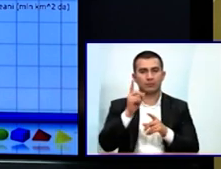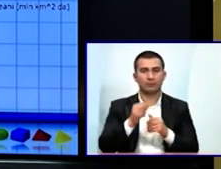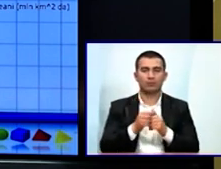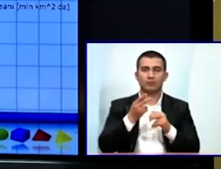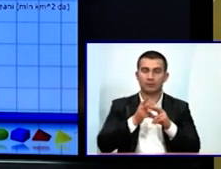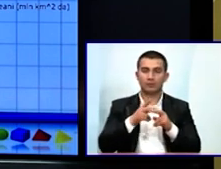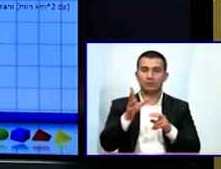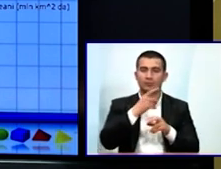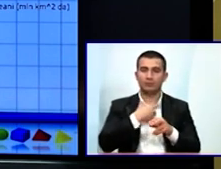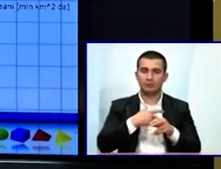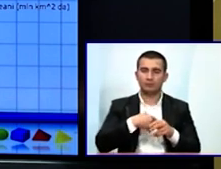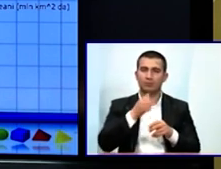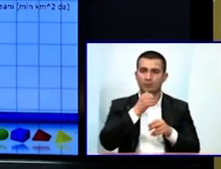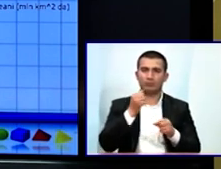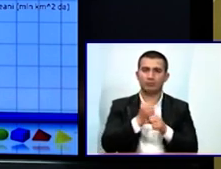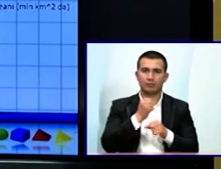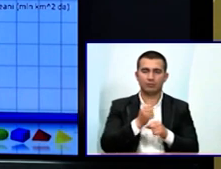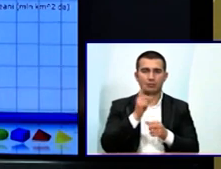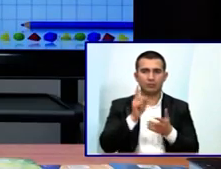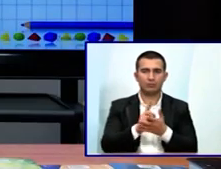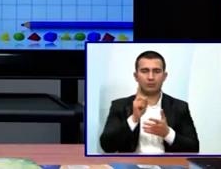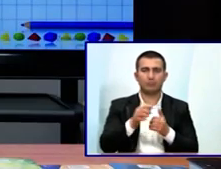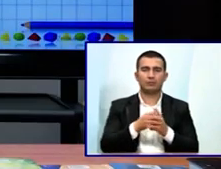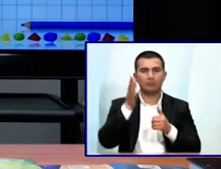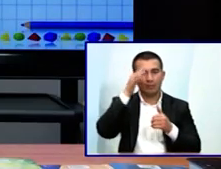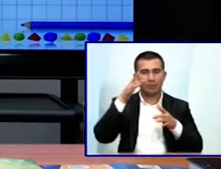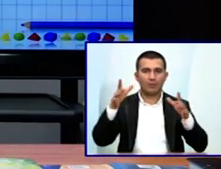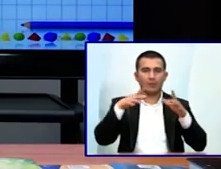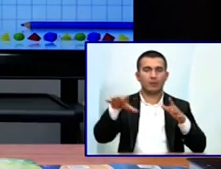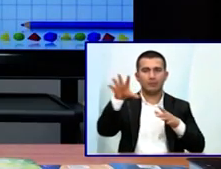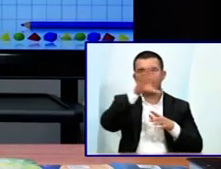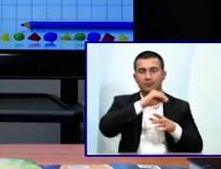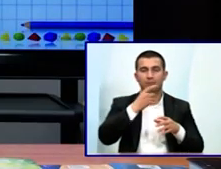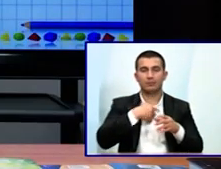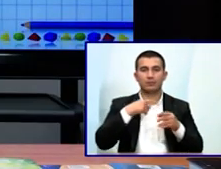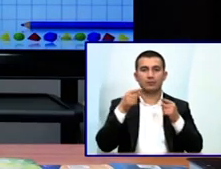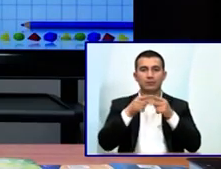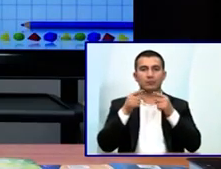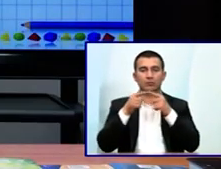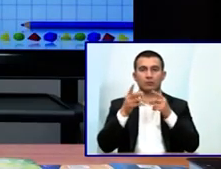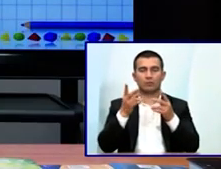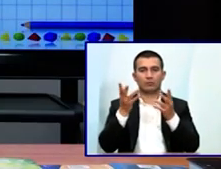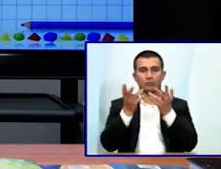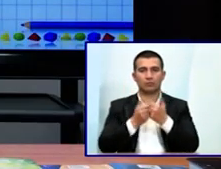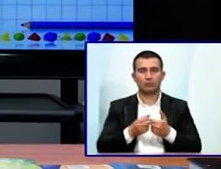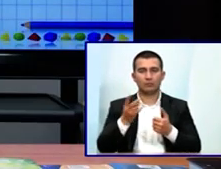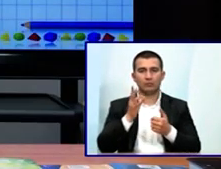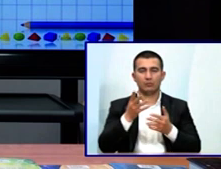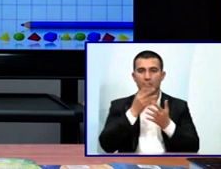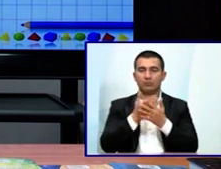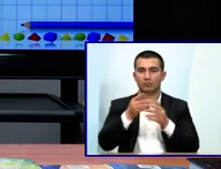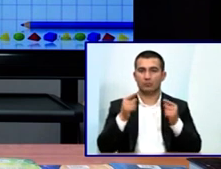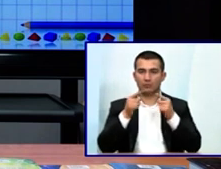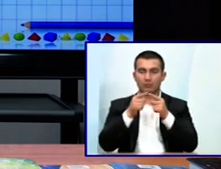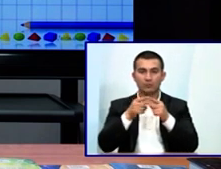bajarib ko'rasiz. Uning uchun har bir okeanning yuzasiga mos burchaklarni hisoblaymiz. Agar burchagimiz